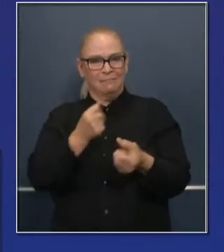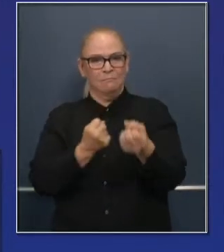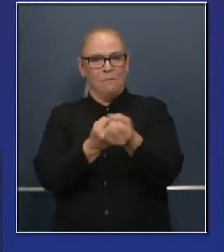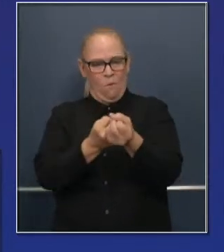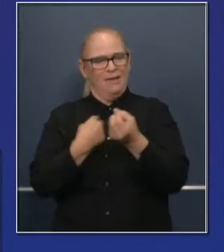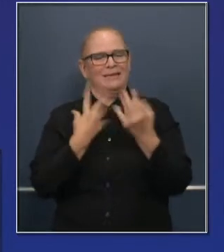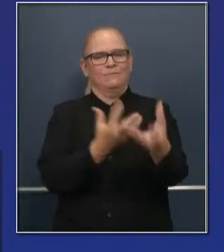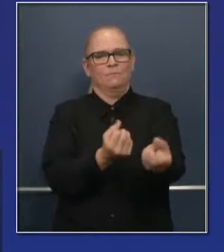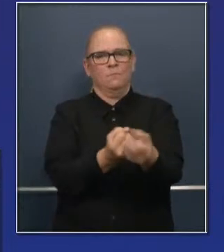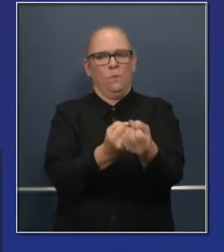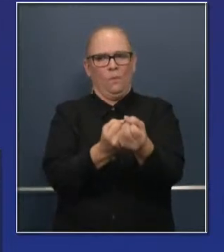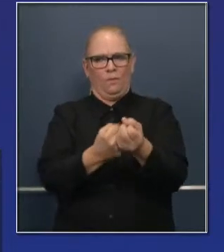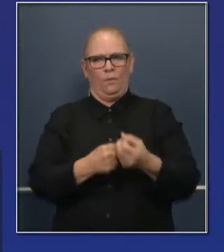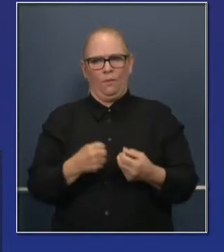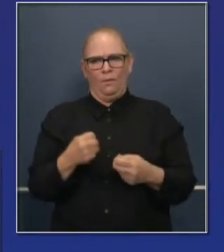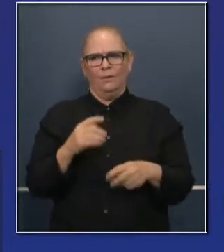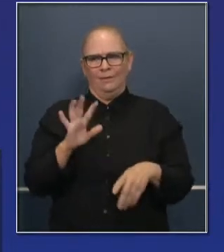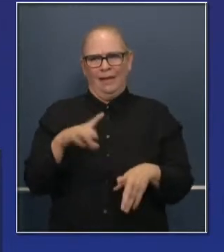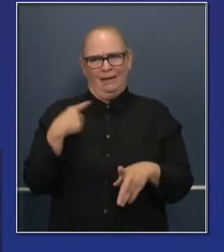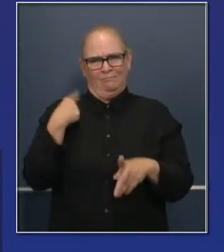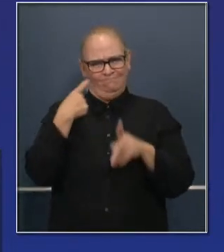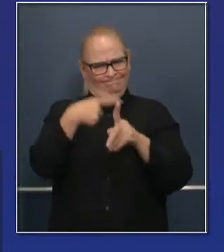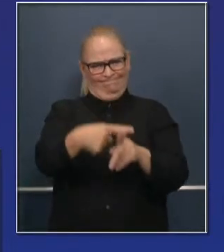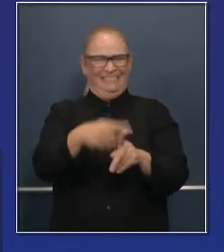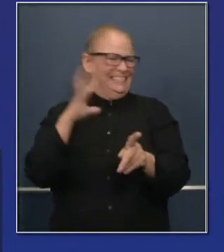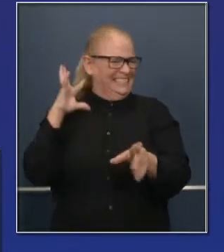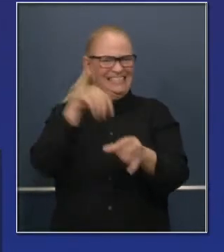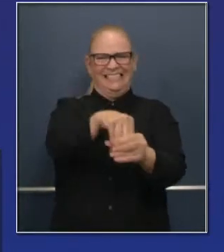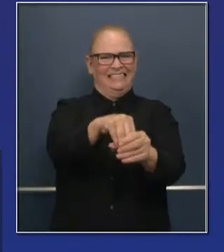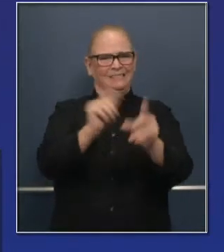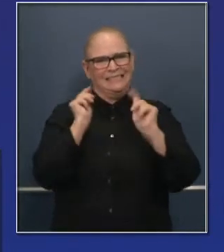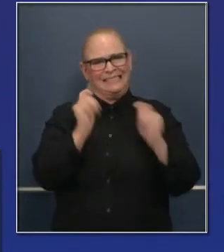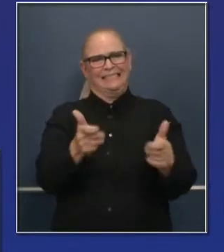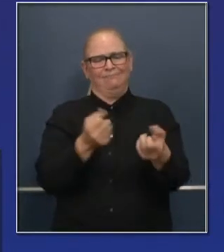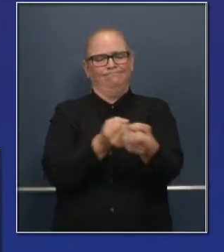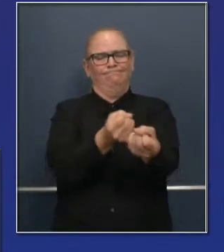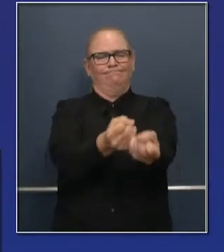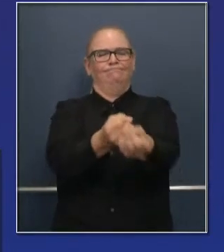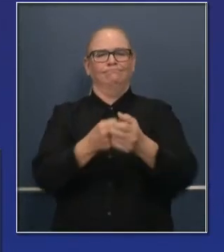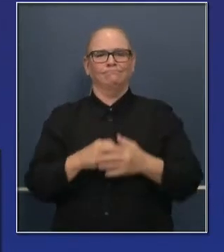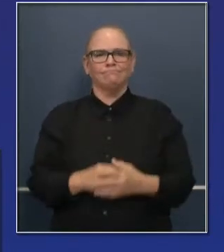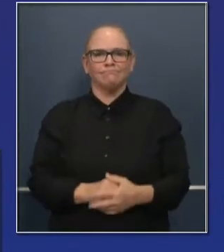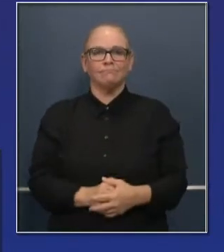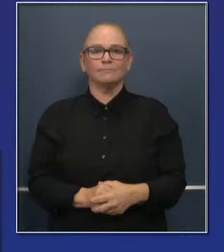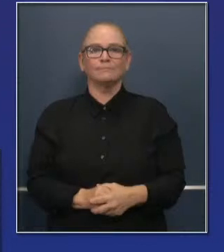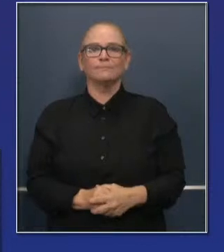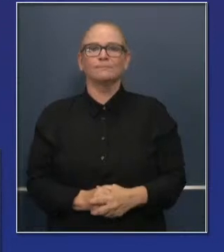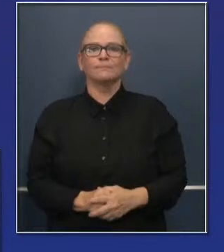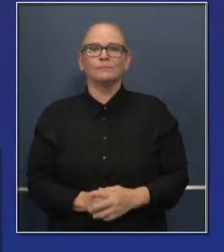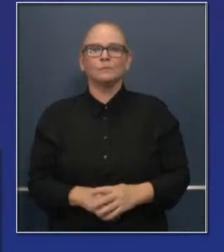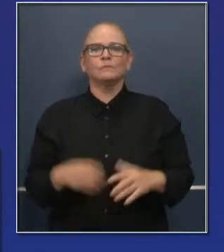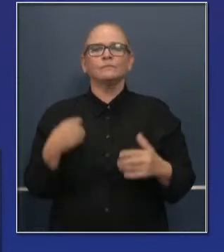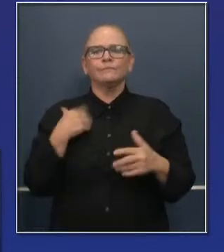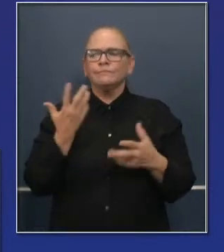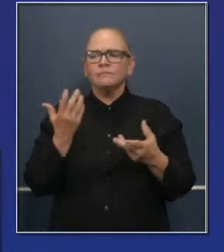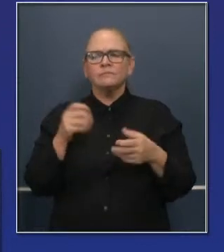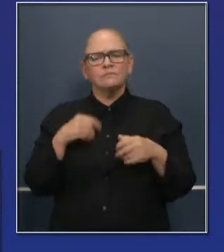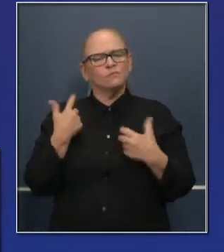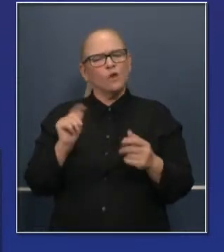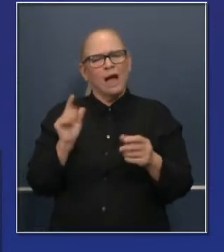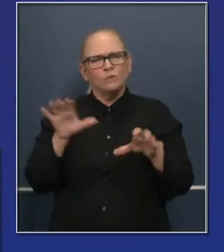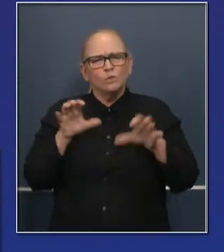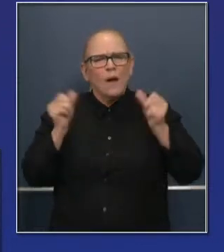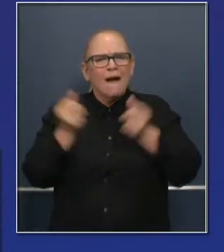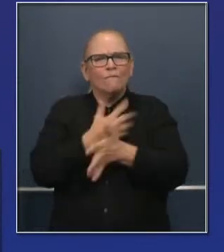targeted interventions. We are, again, doing everything we can to fill in local gaps and